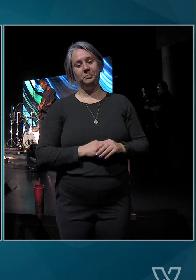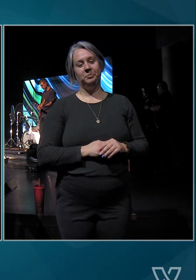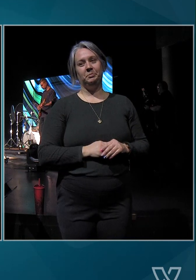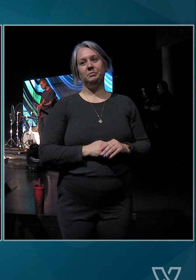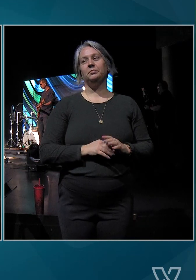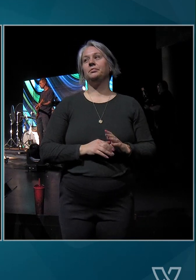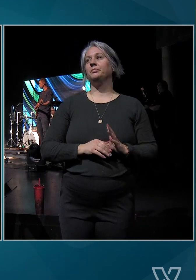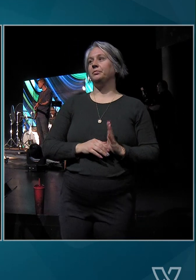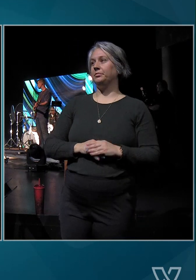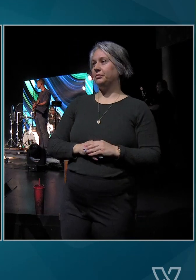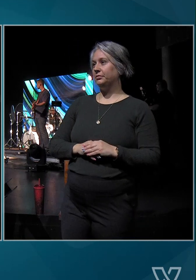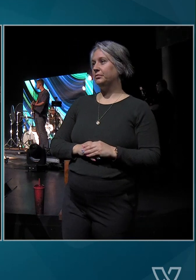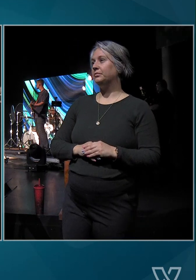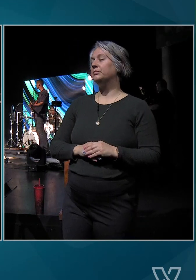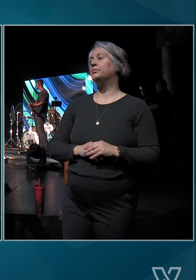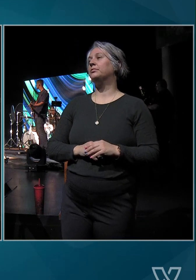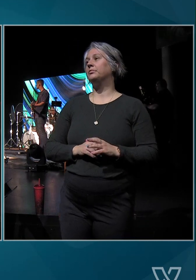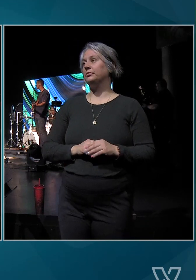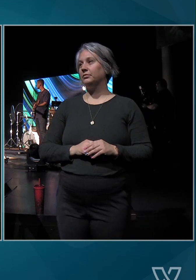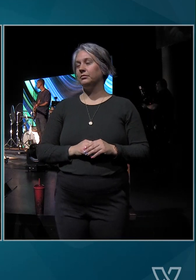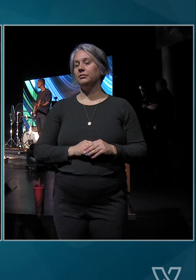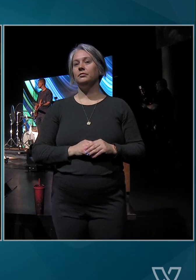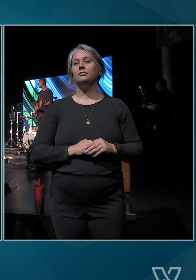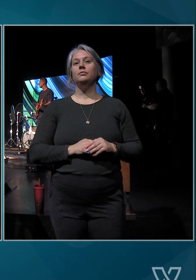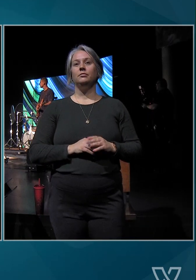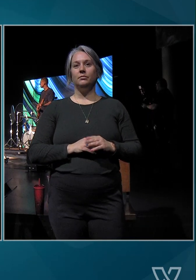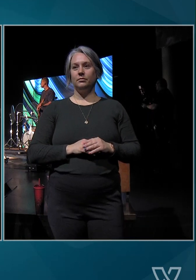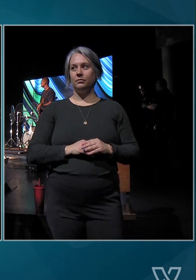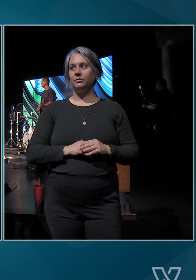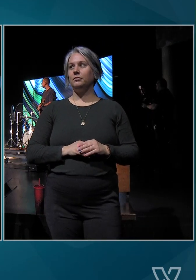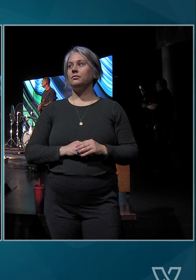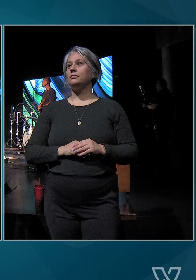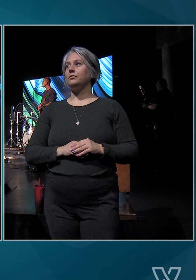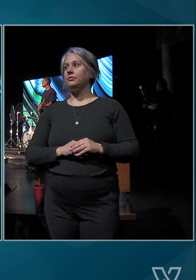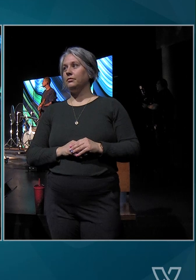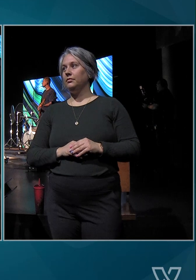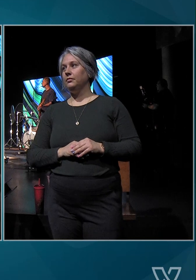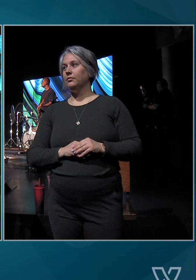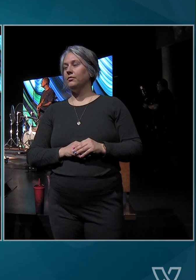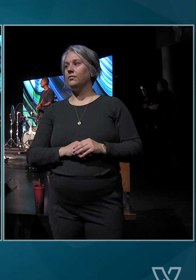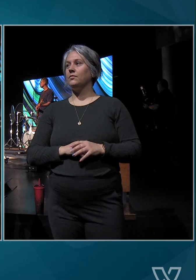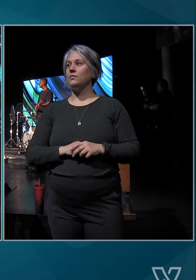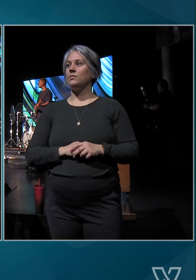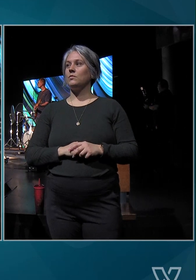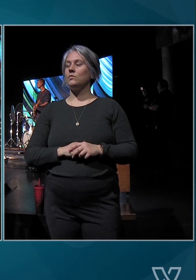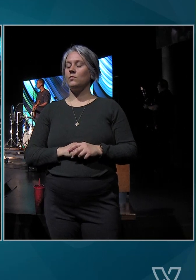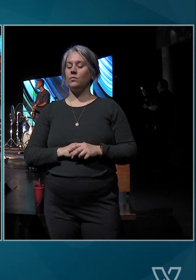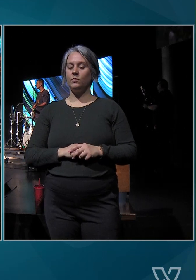won't. Thank you, Lord. Oh, you